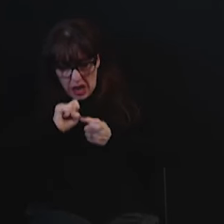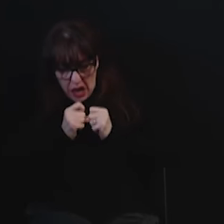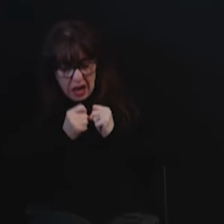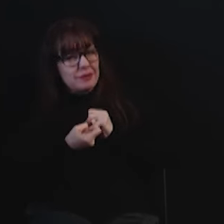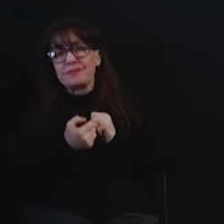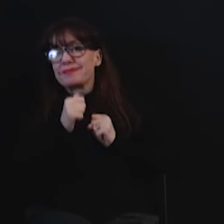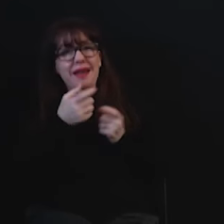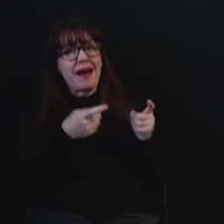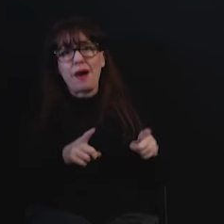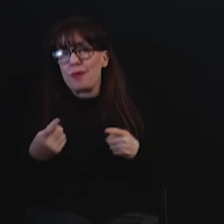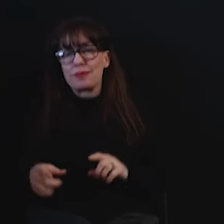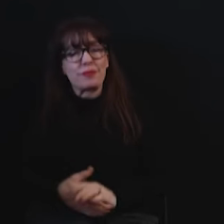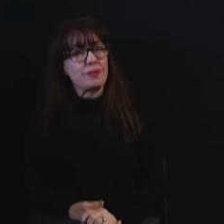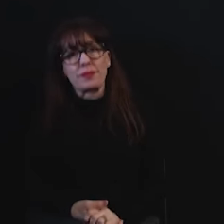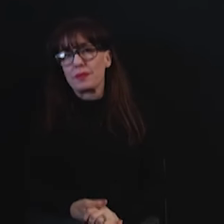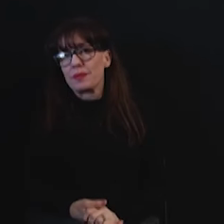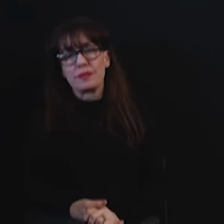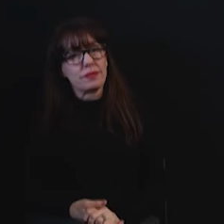how it works, folks.